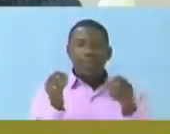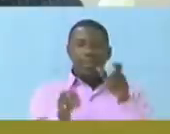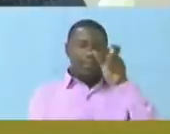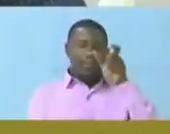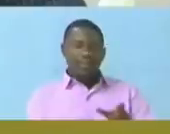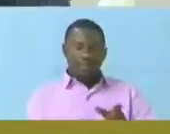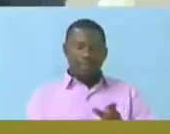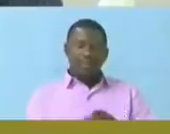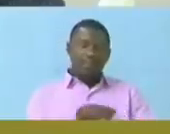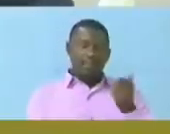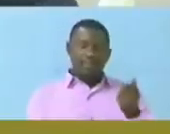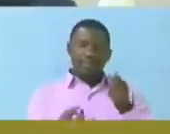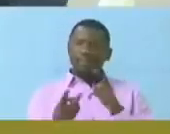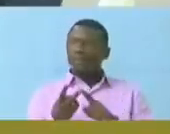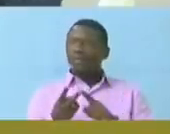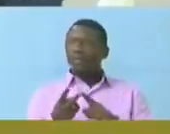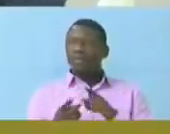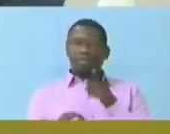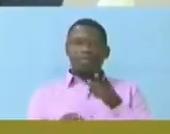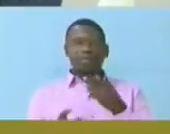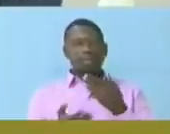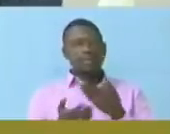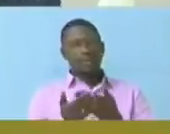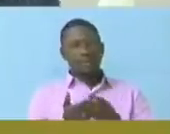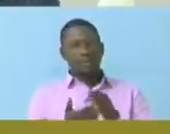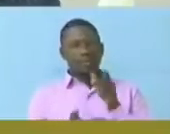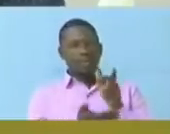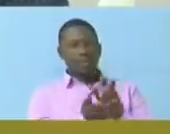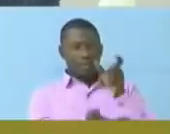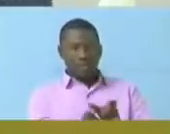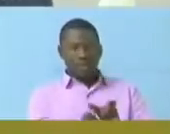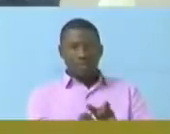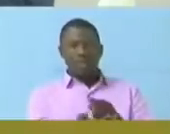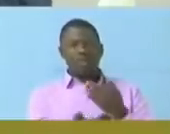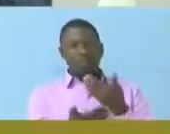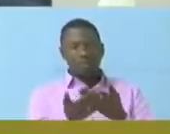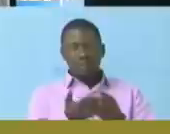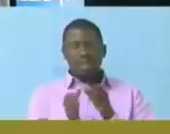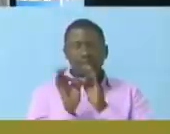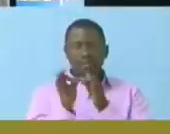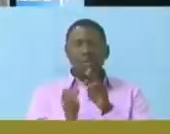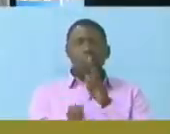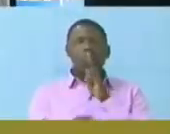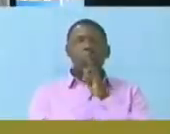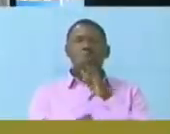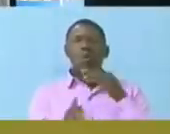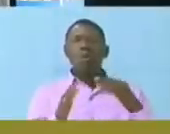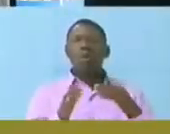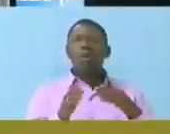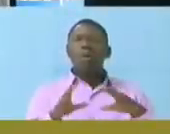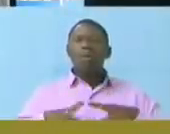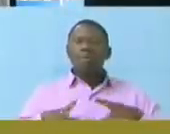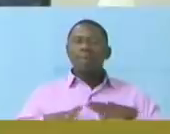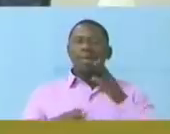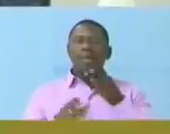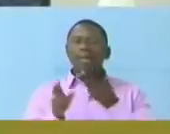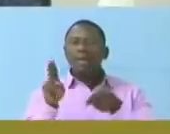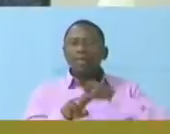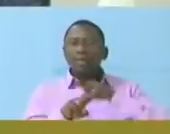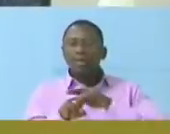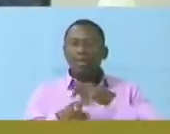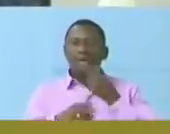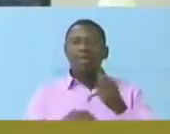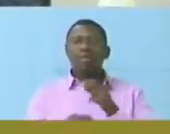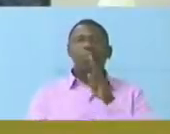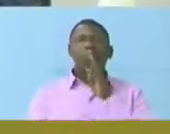And could you tell us who prepared the report? And to whom it